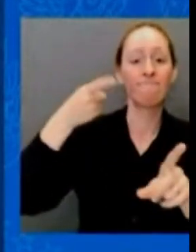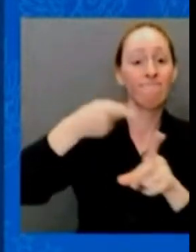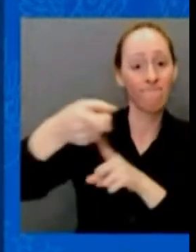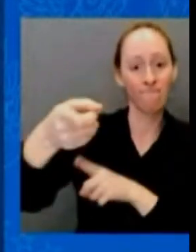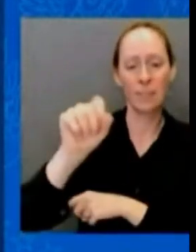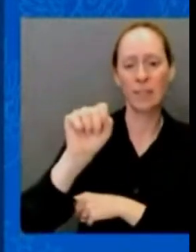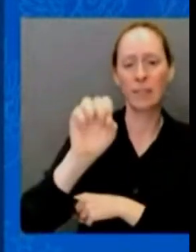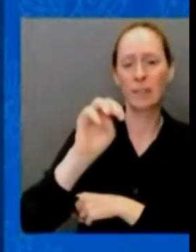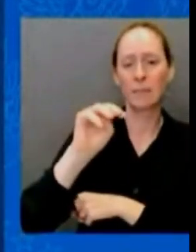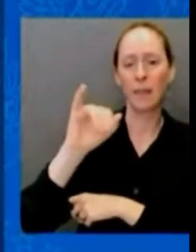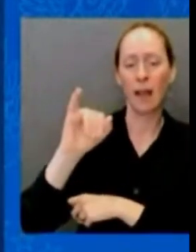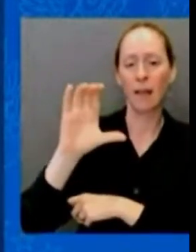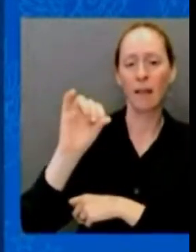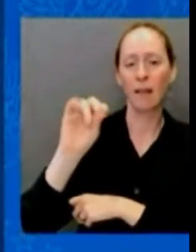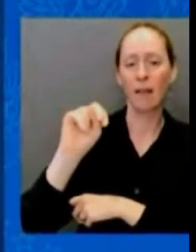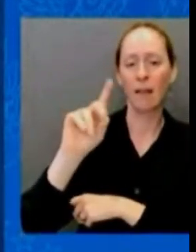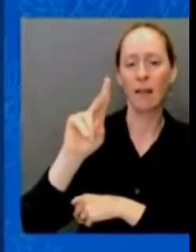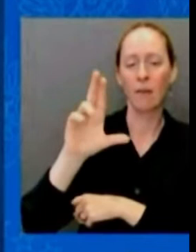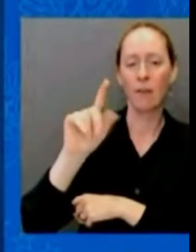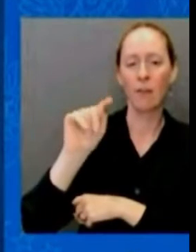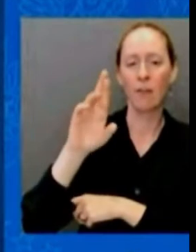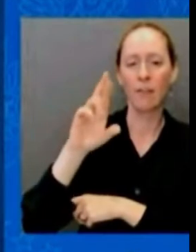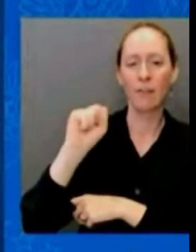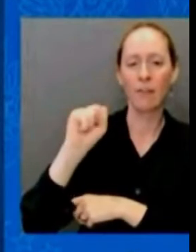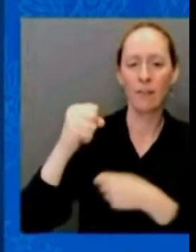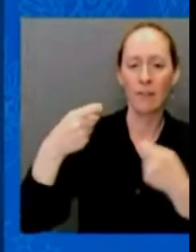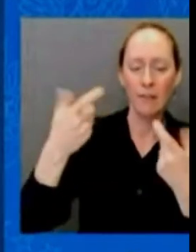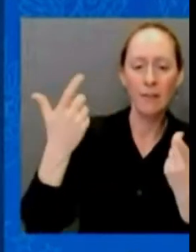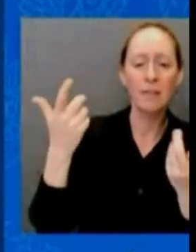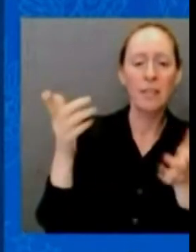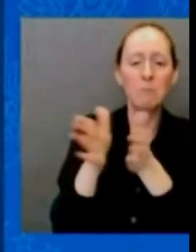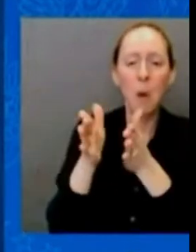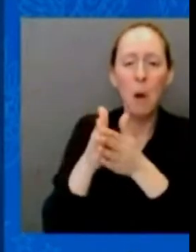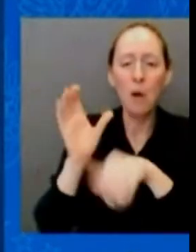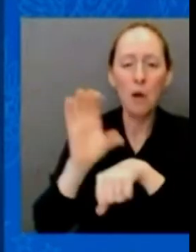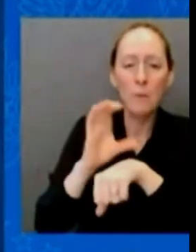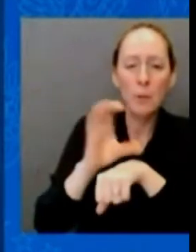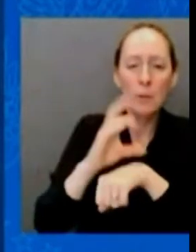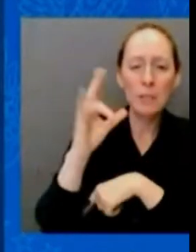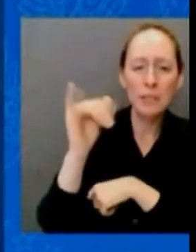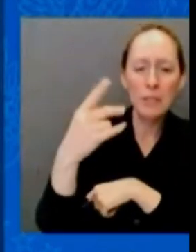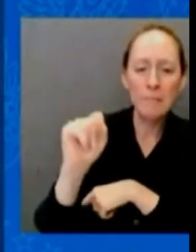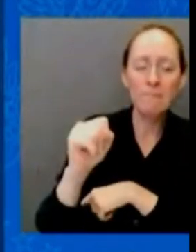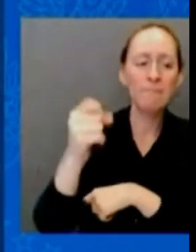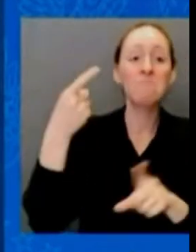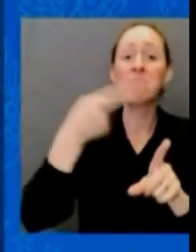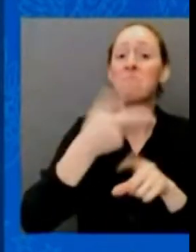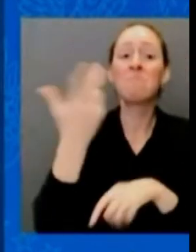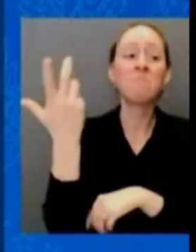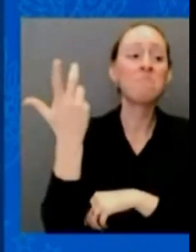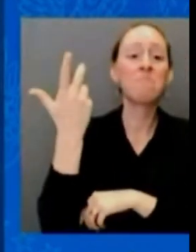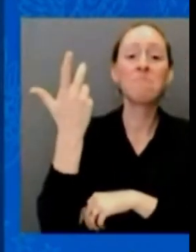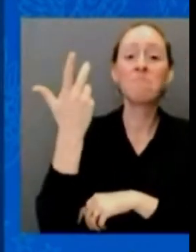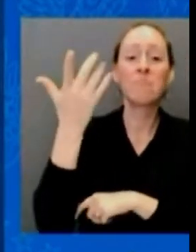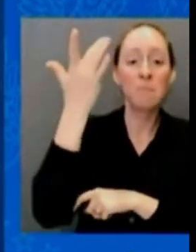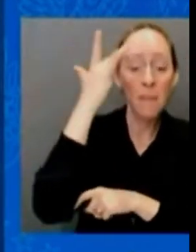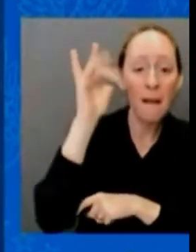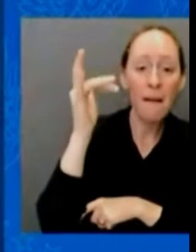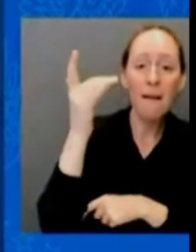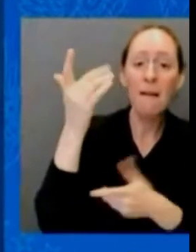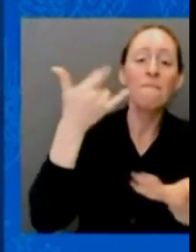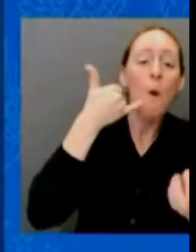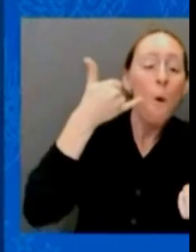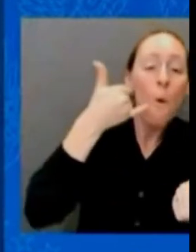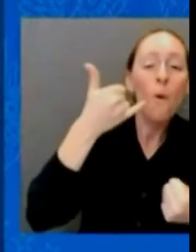our smartphones to our automobiles to washing machines, hospital equipment, you name it. It's the largest American investment of its